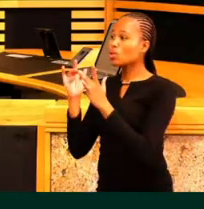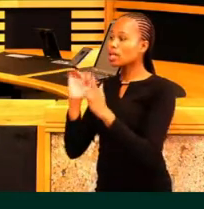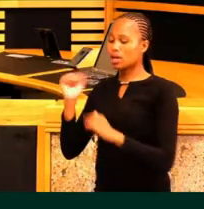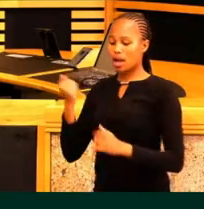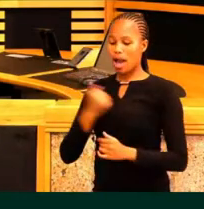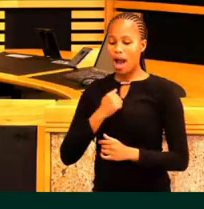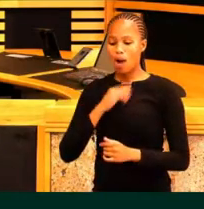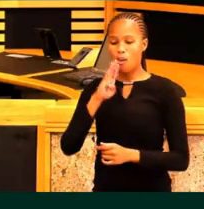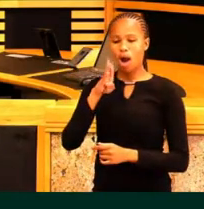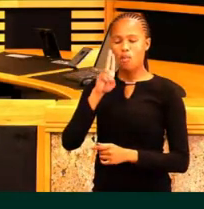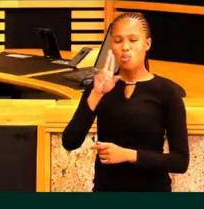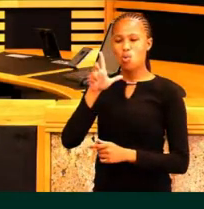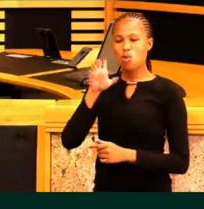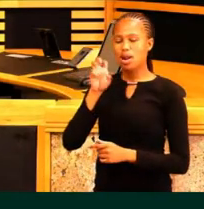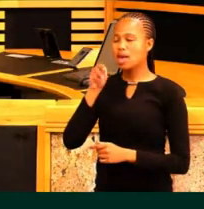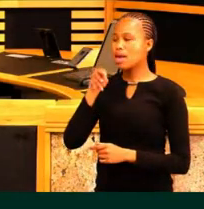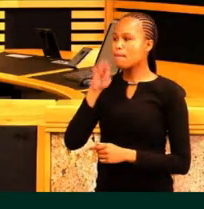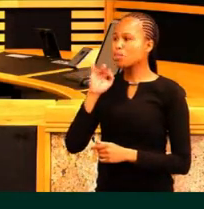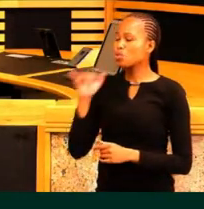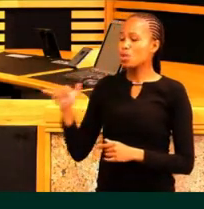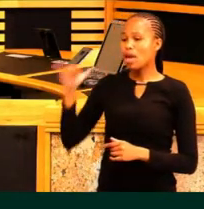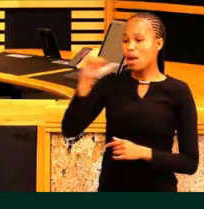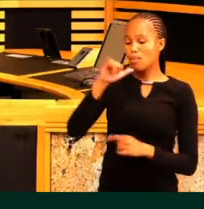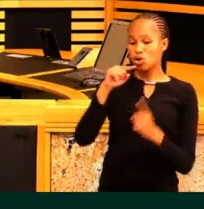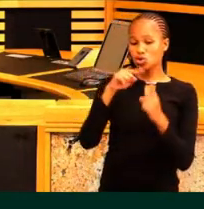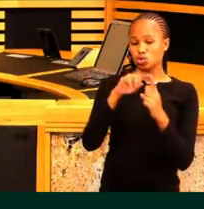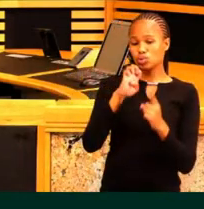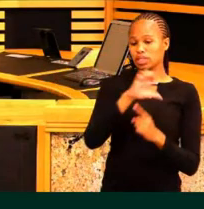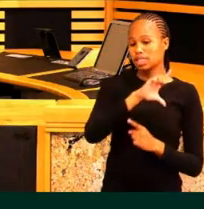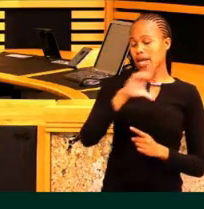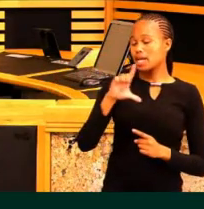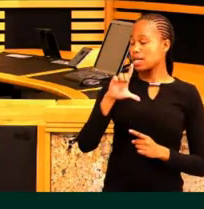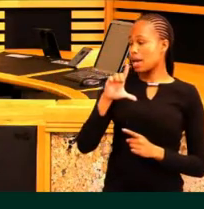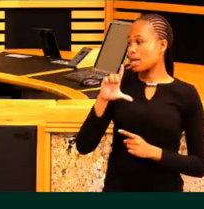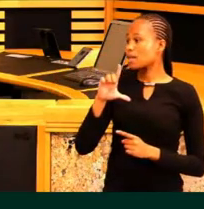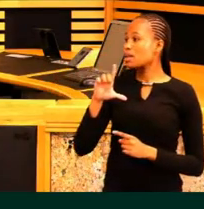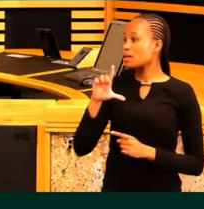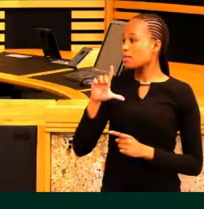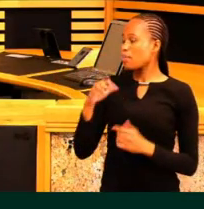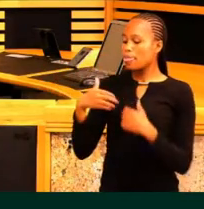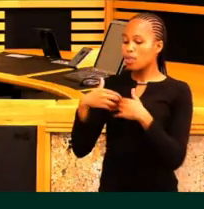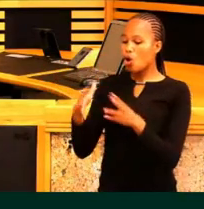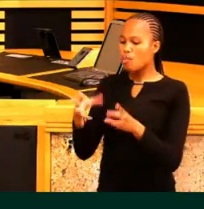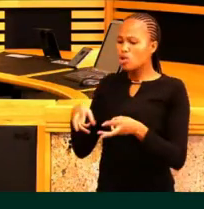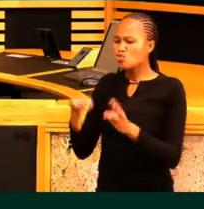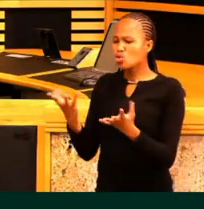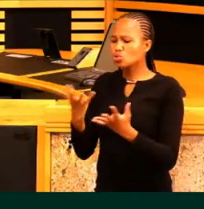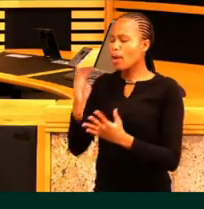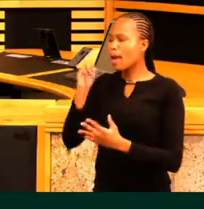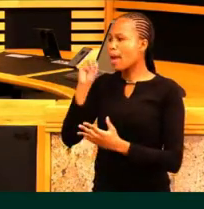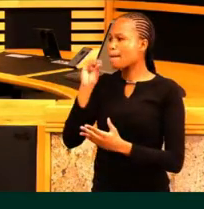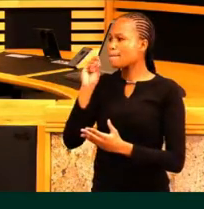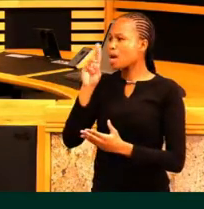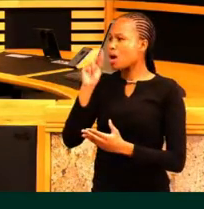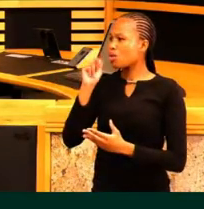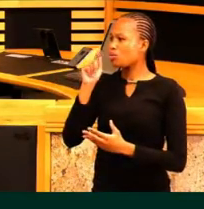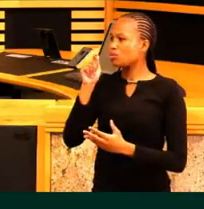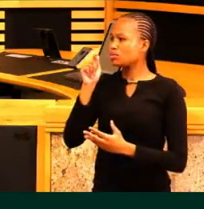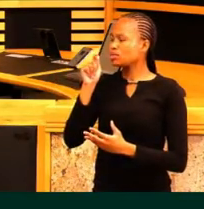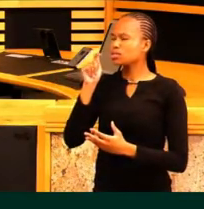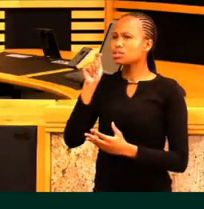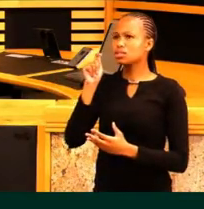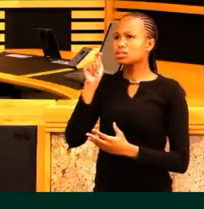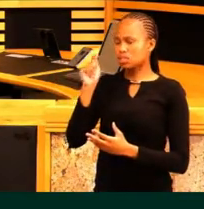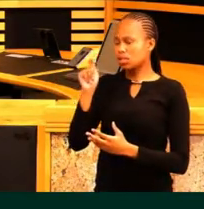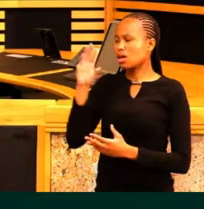airport to East London Airport open that mount cook a road do that but also open this recently we awarded